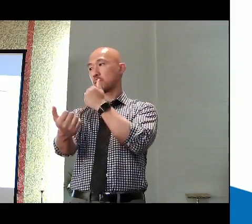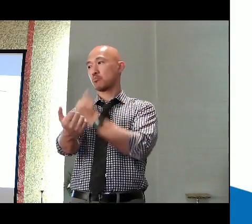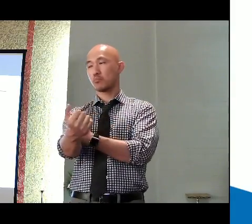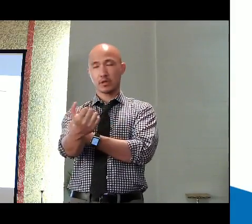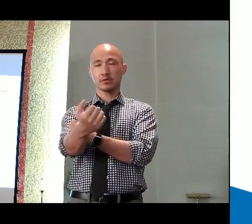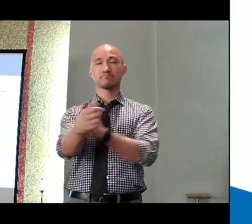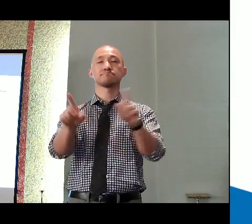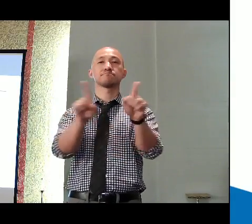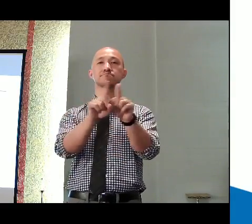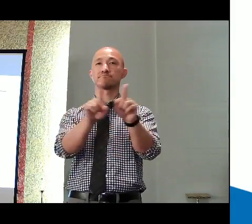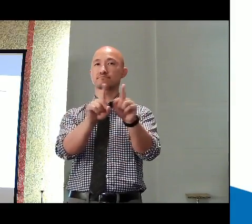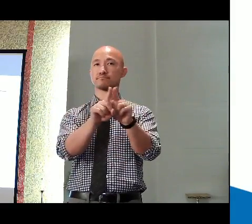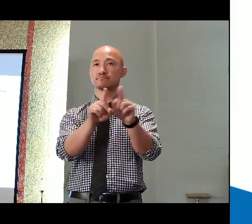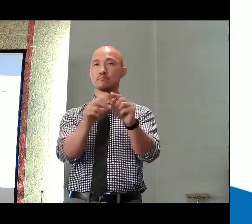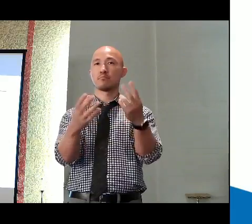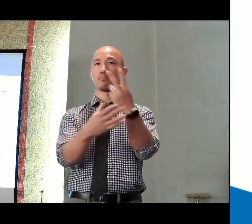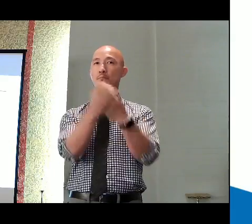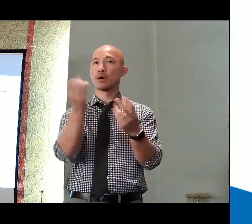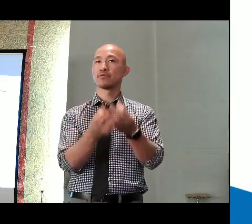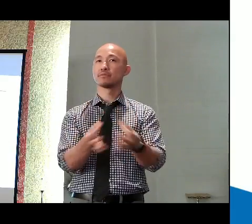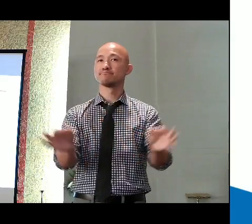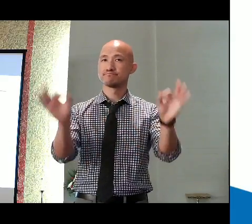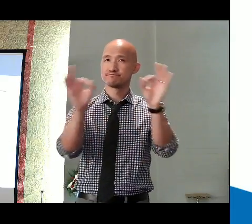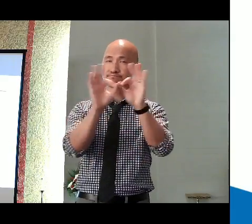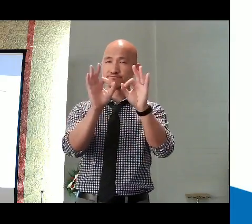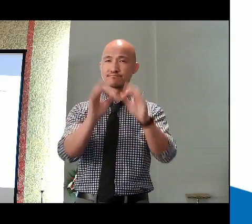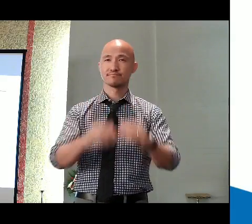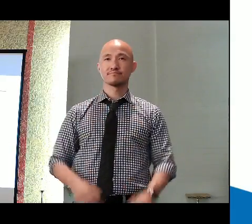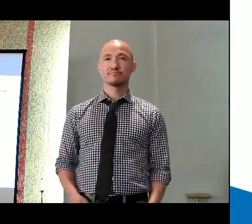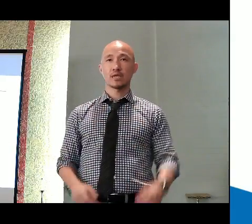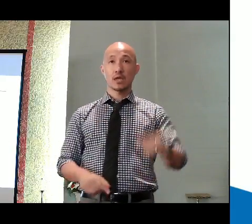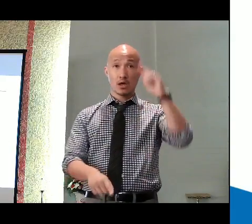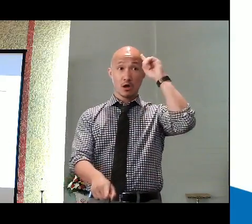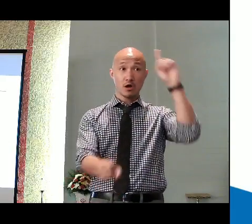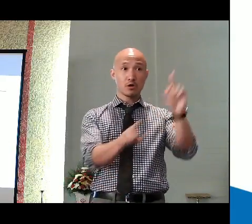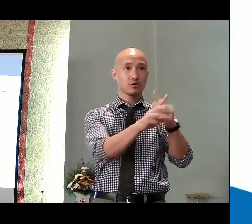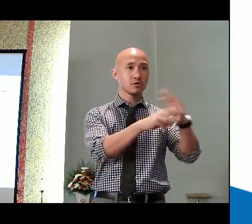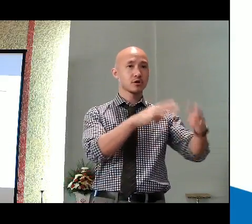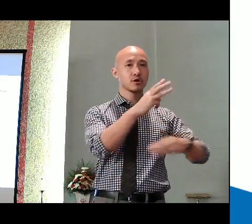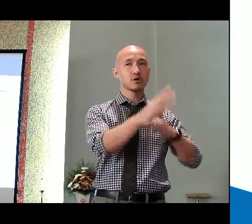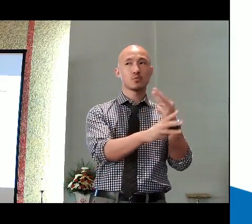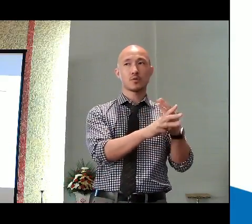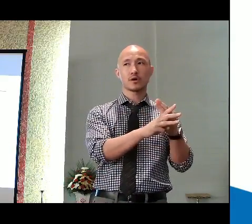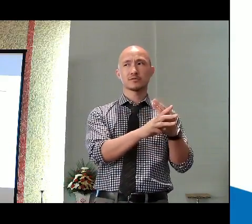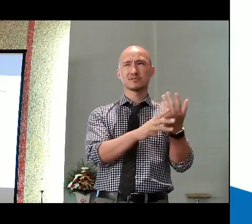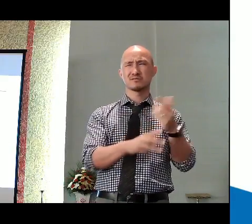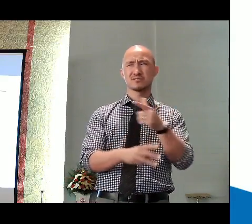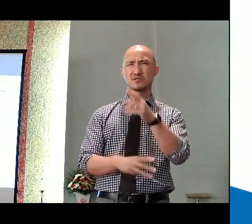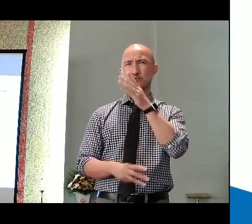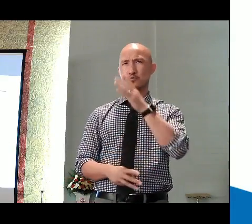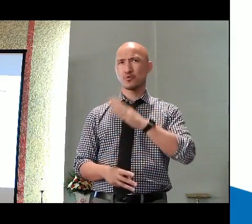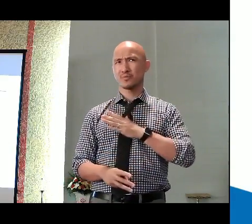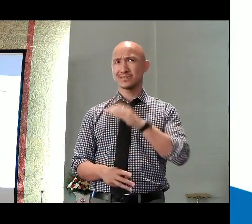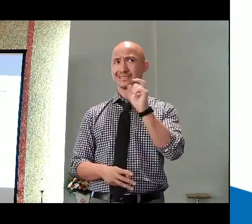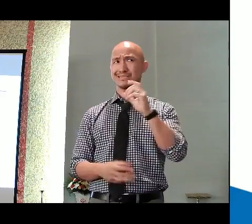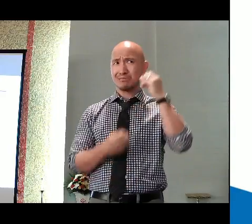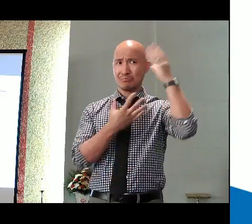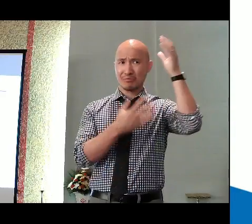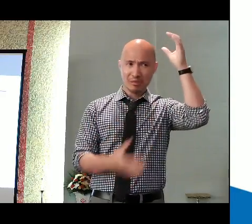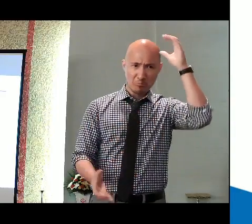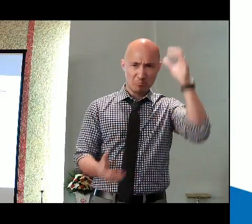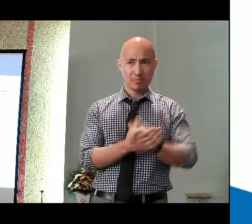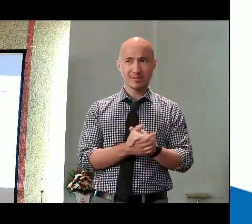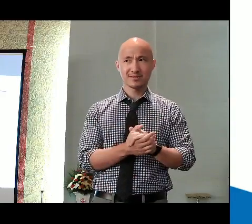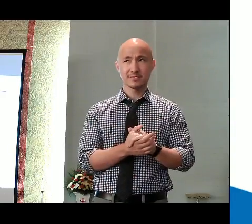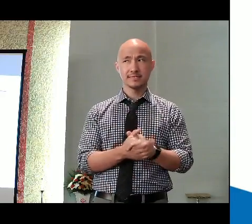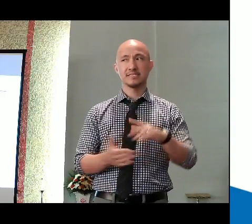way, don't they? They say, oh, you have to submit to your husband. That means you're not that important. Who said that? God didn't. The world